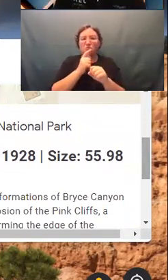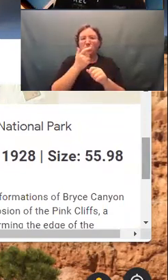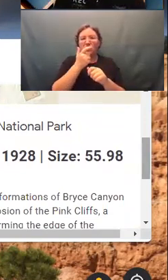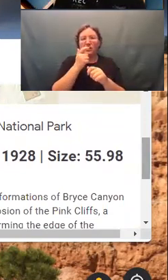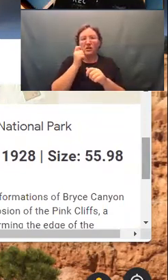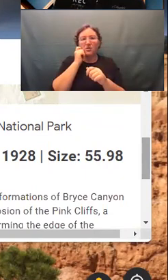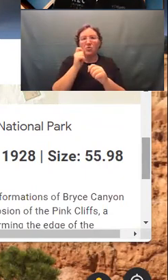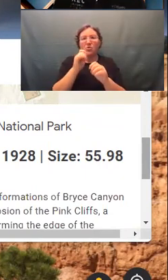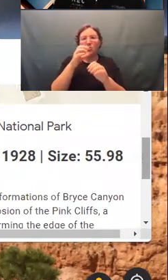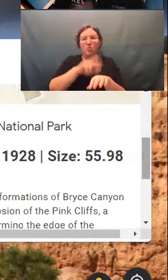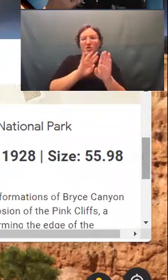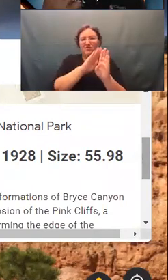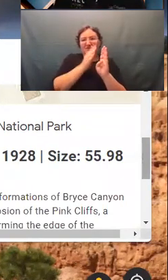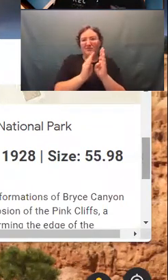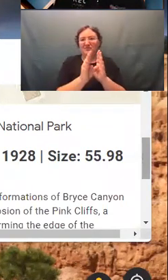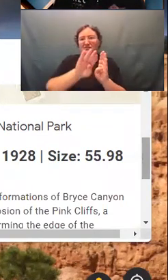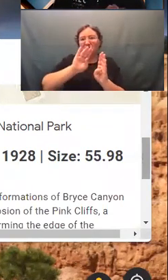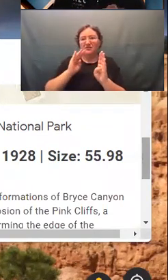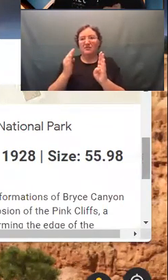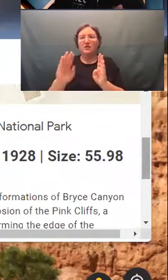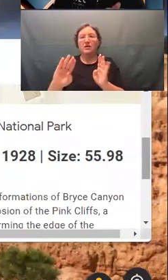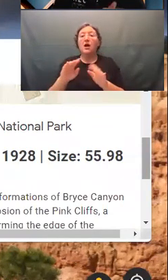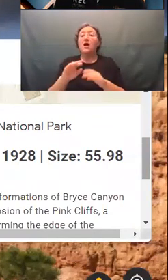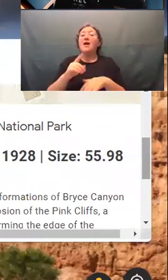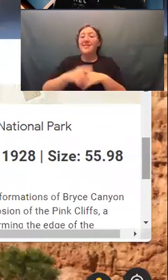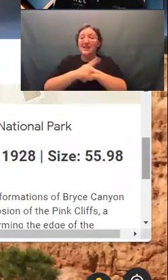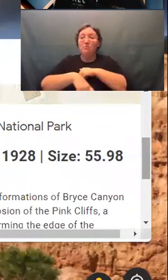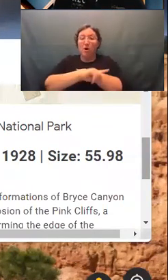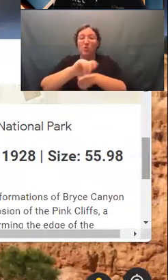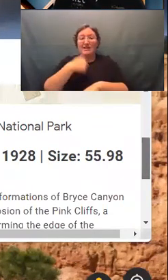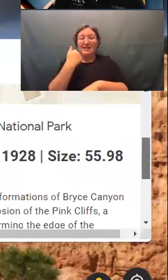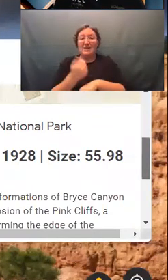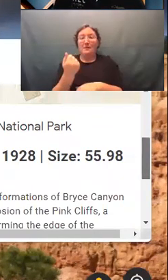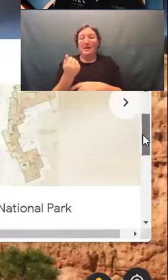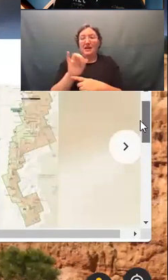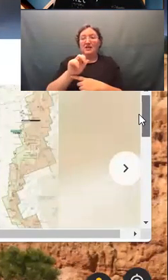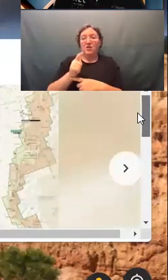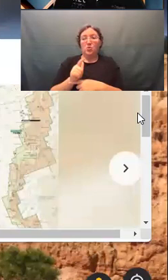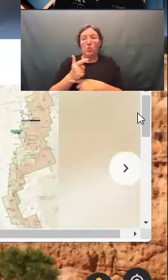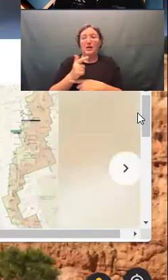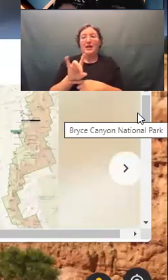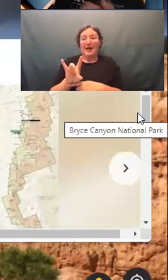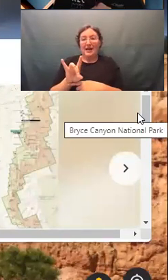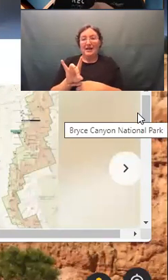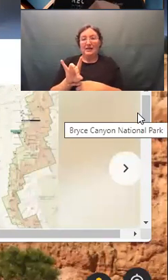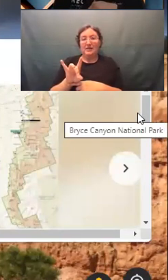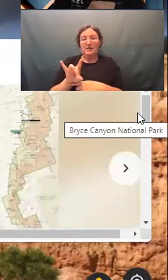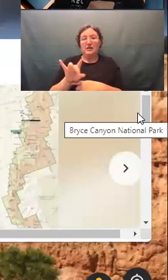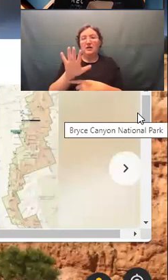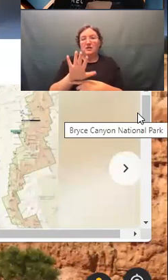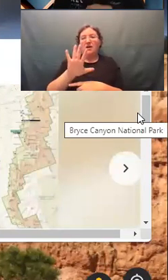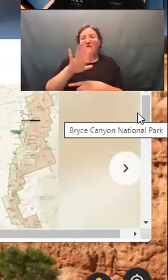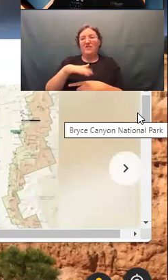rock formations. And the park itself was created in 1928 and is approximately 55